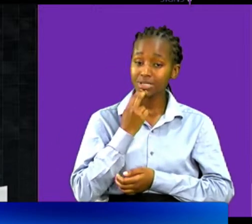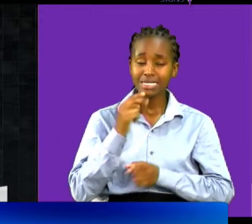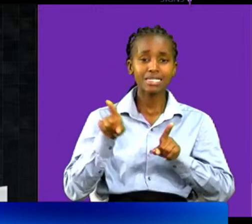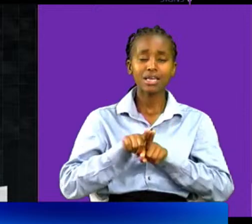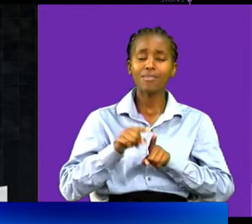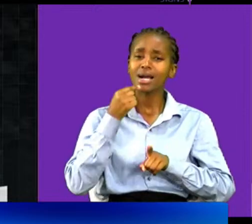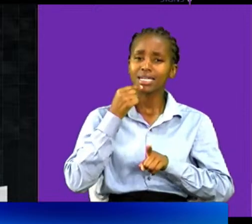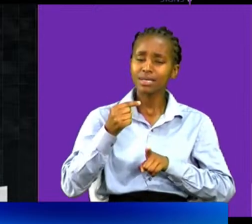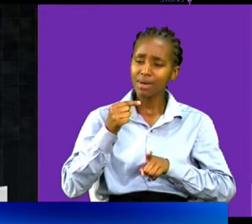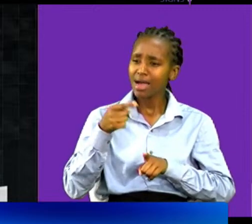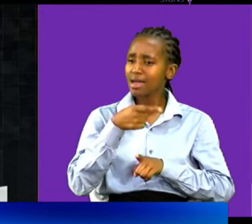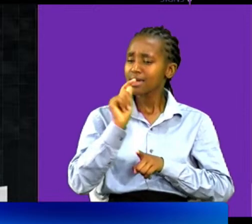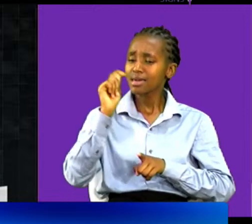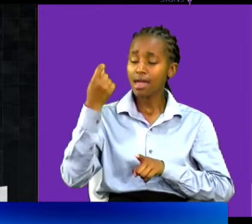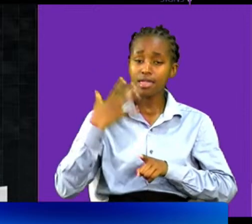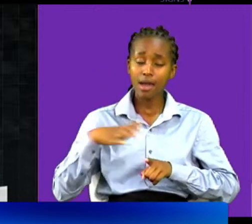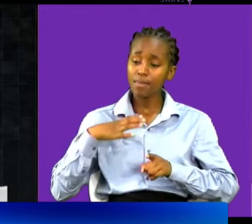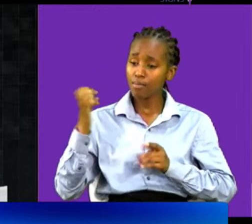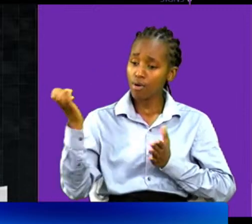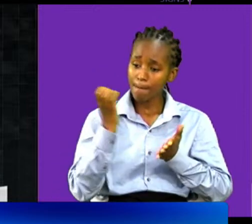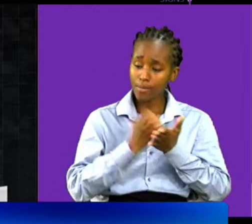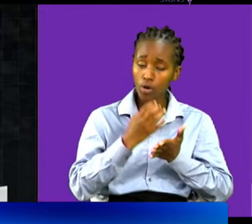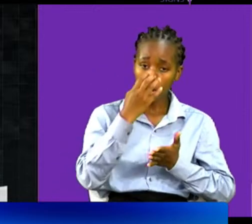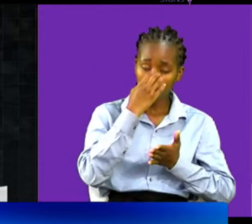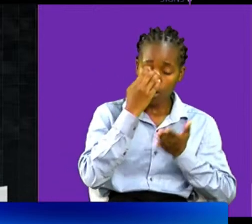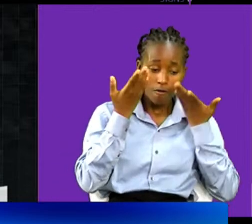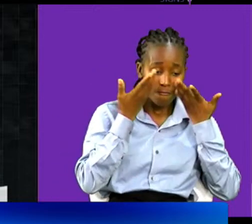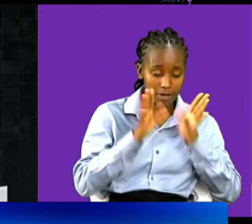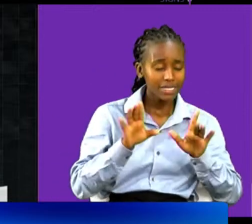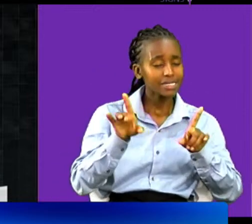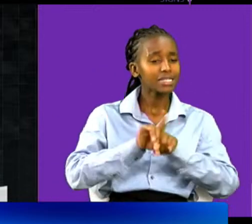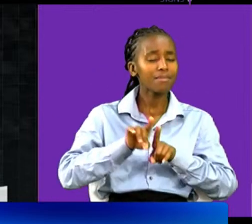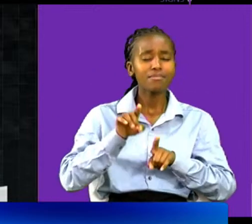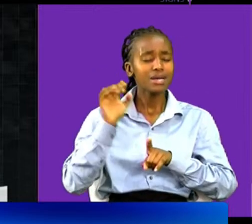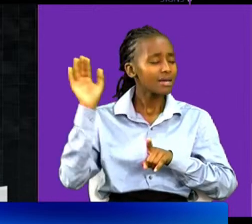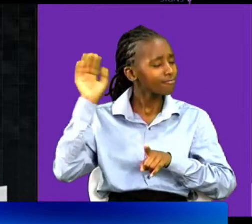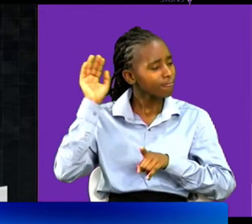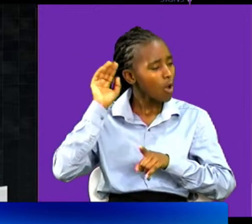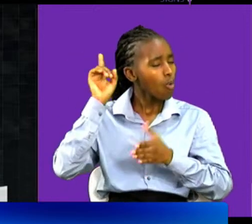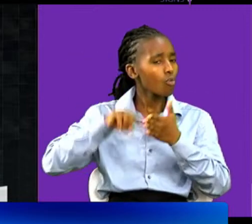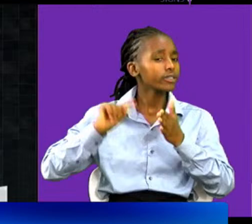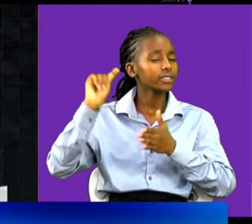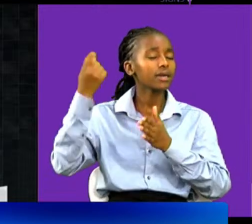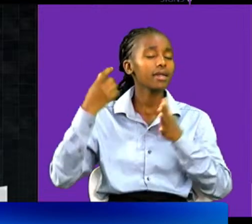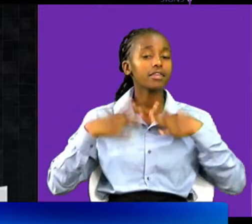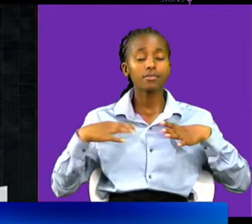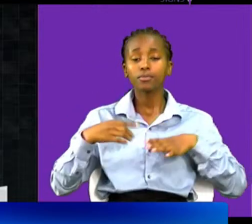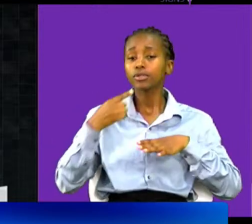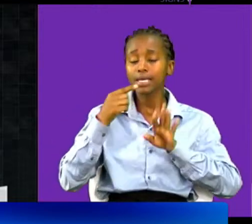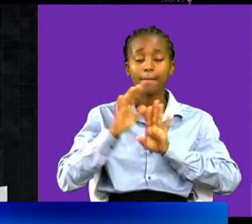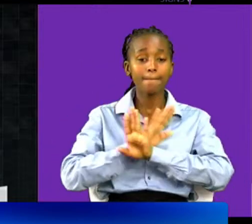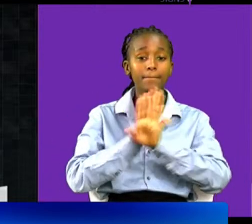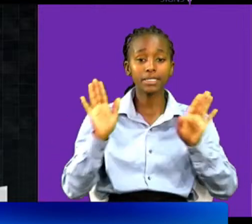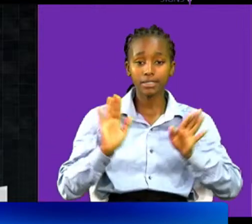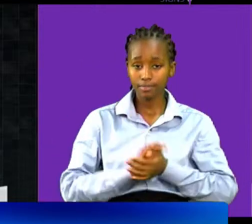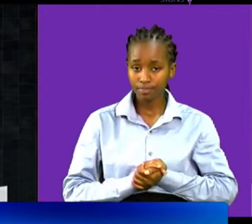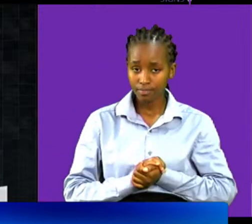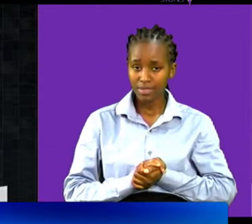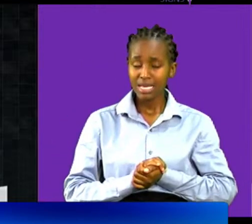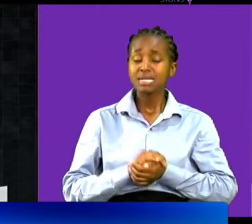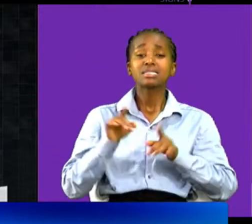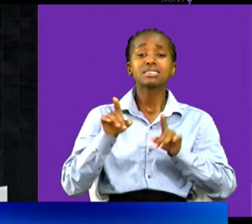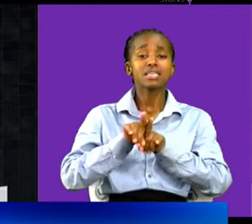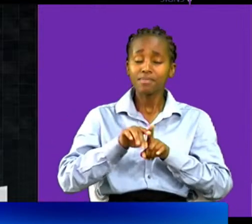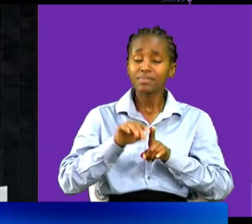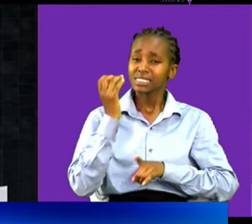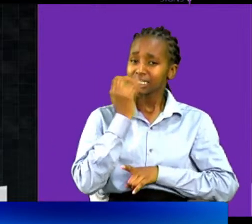Kenya and they are the only people he should listen to. The DP said the people who have gone to court to